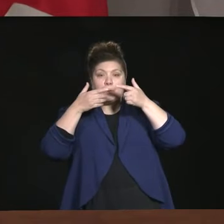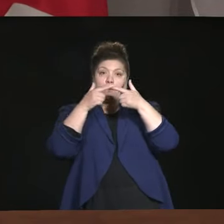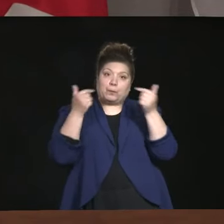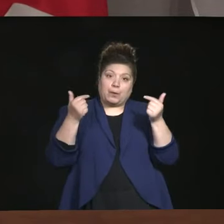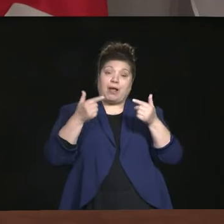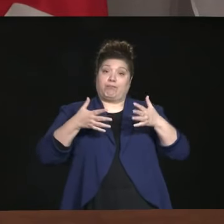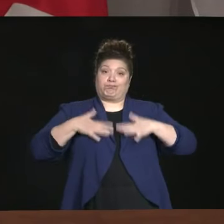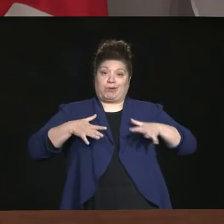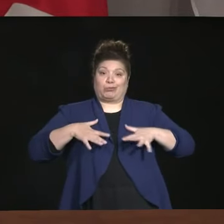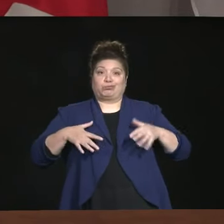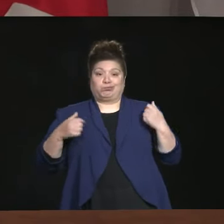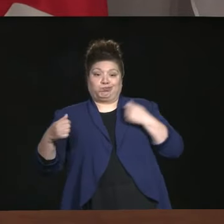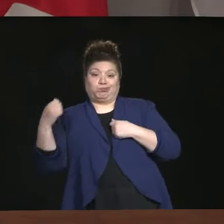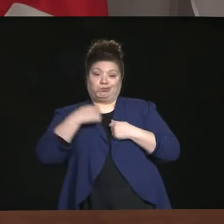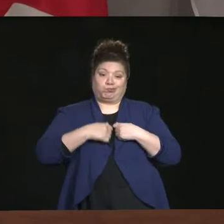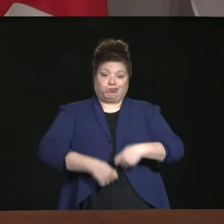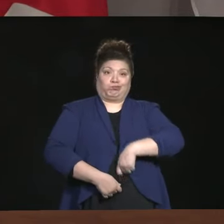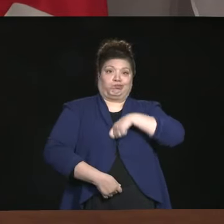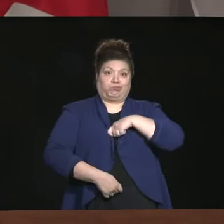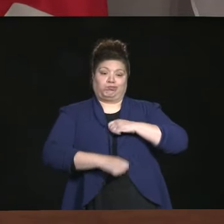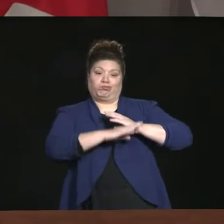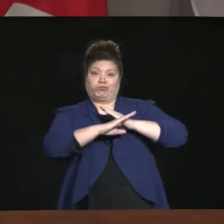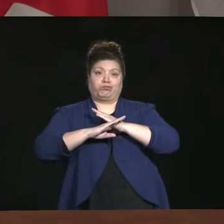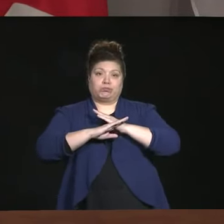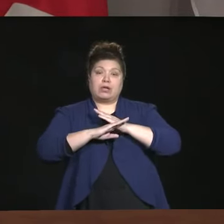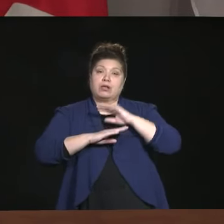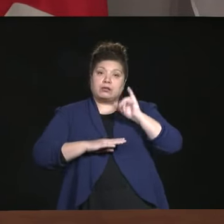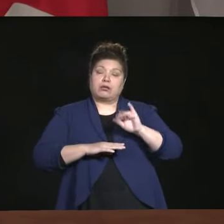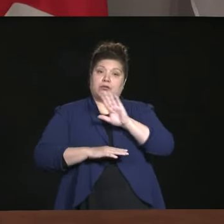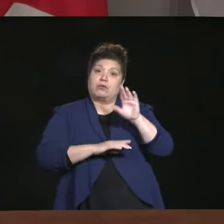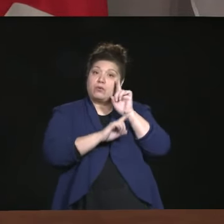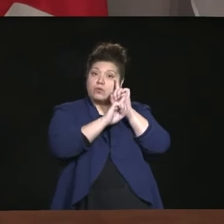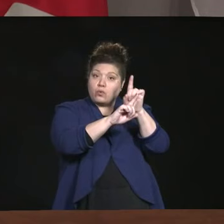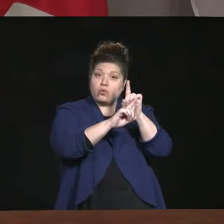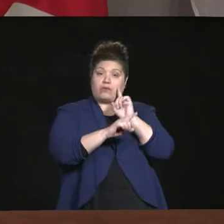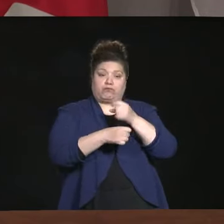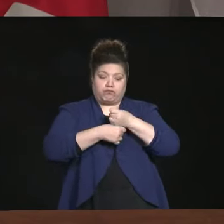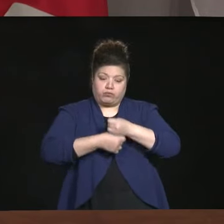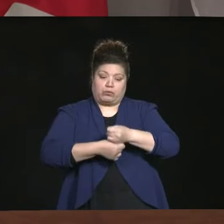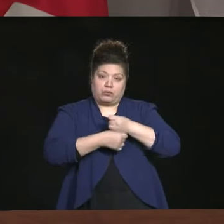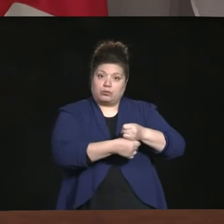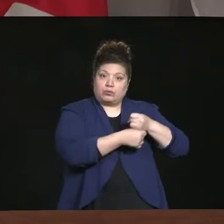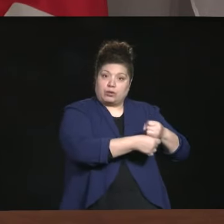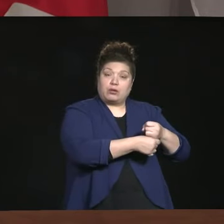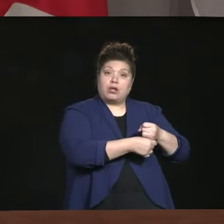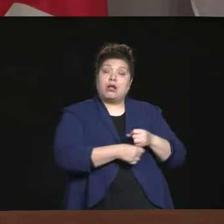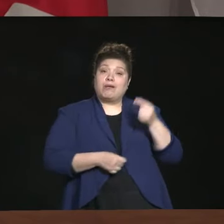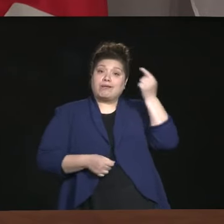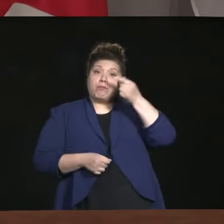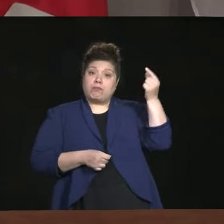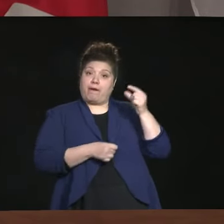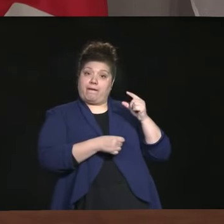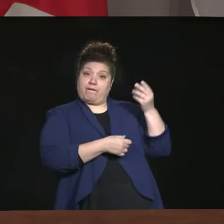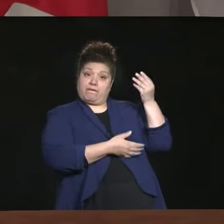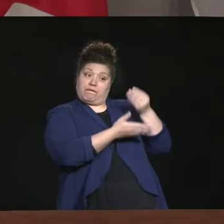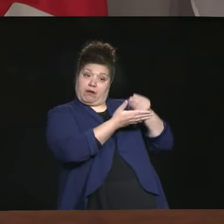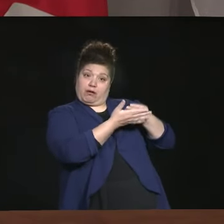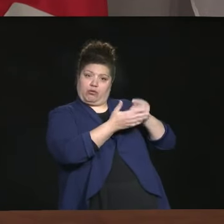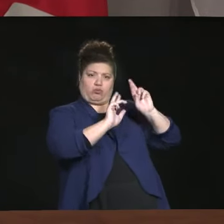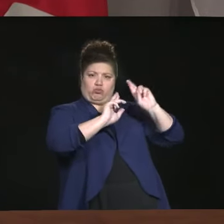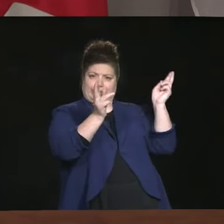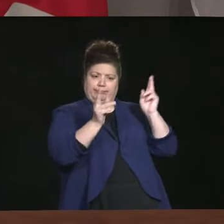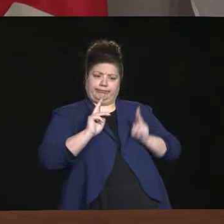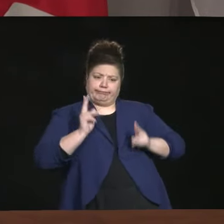refocusing our industrial policy and are deploying funds on an accelerated basis through shortened applications and